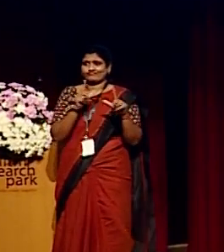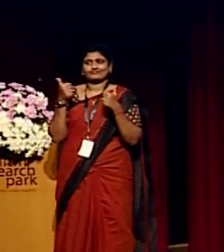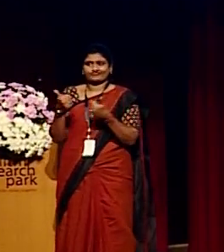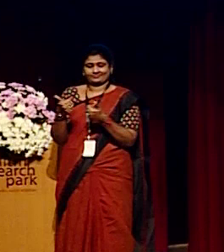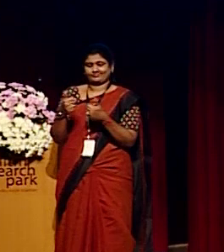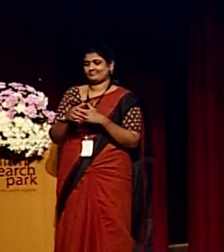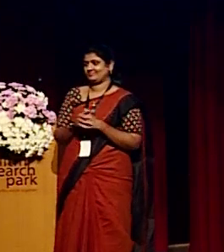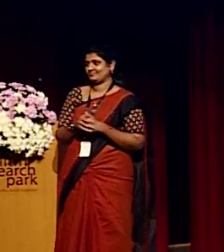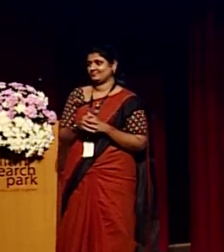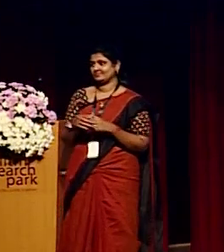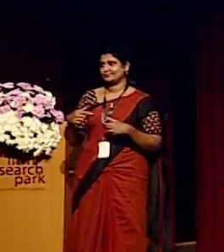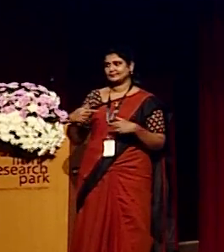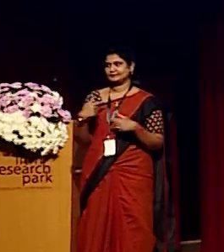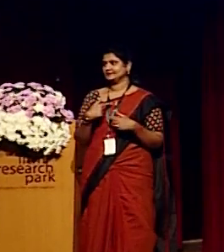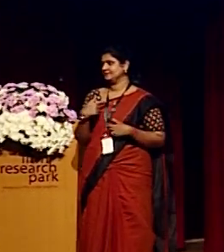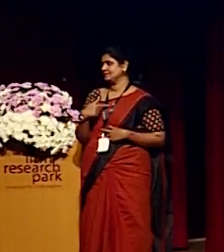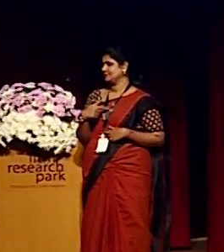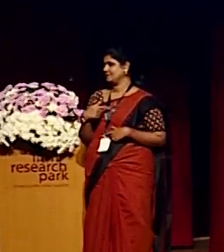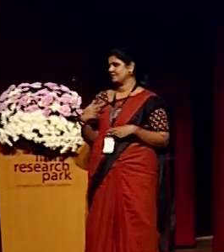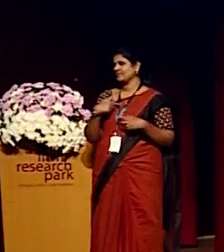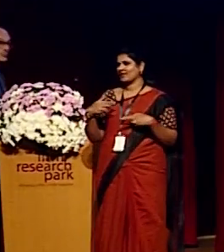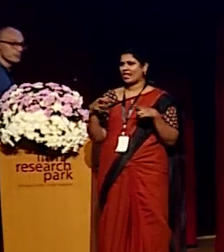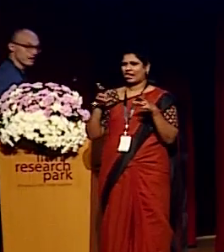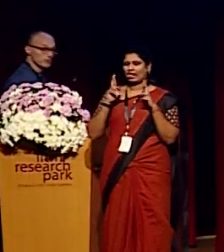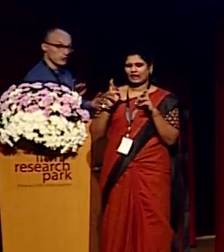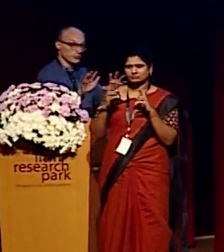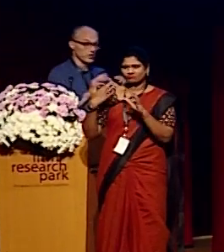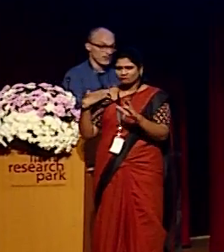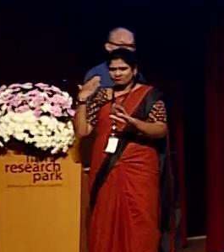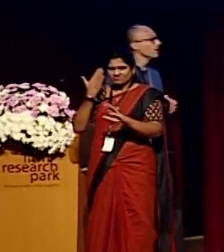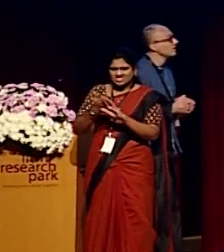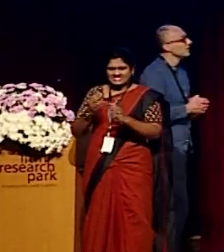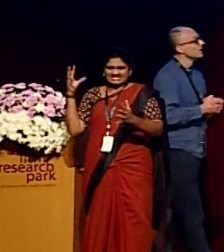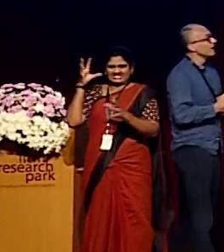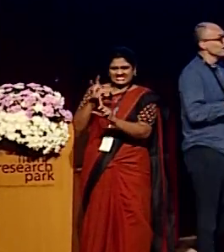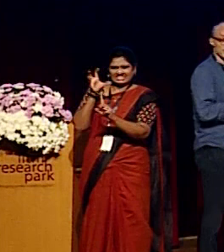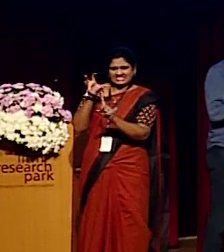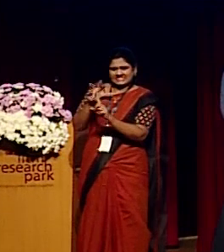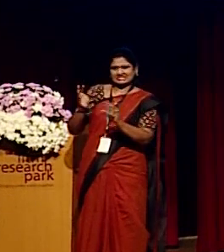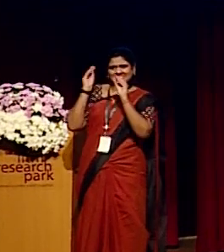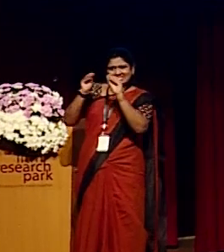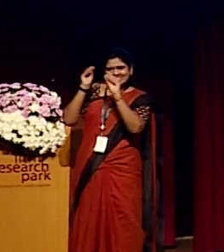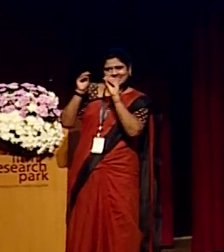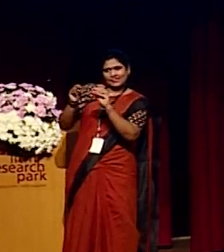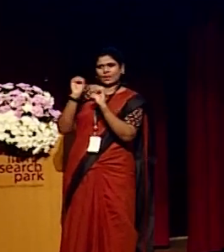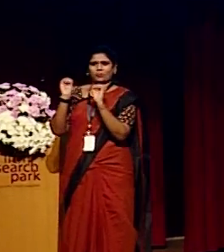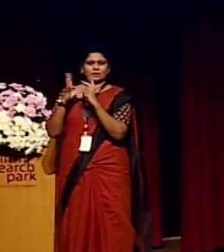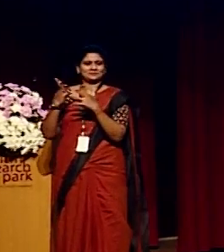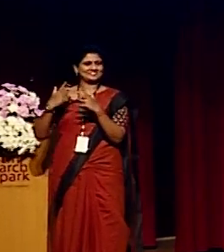And I'm hoping I'm not going to interfere too much because I have to move back and forth with our sign language